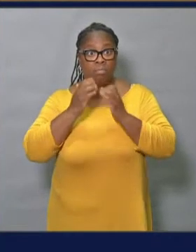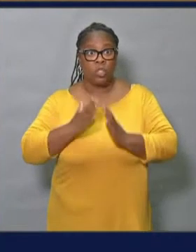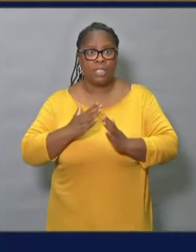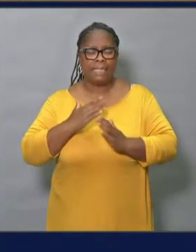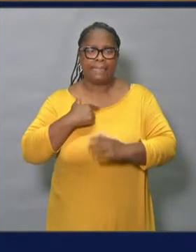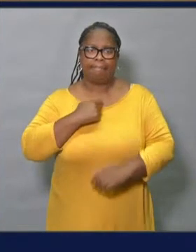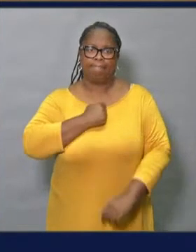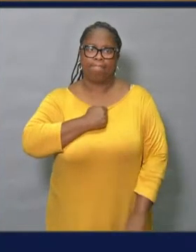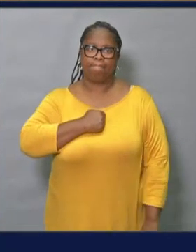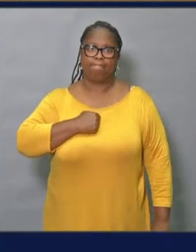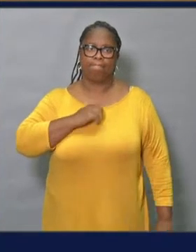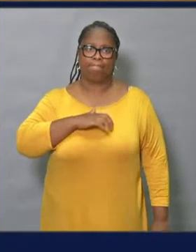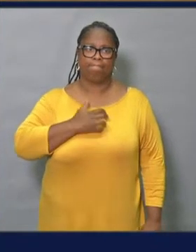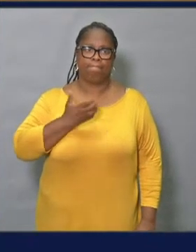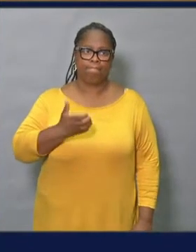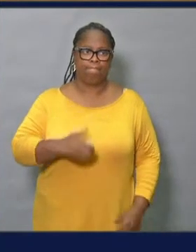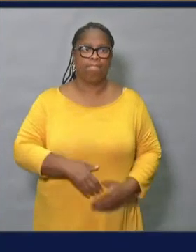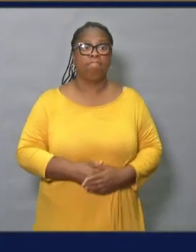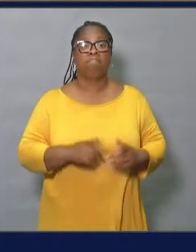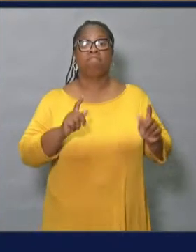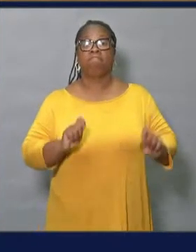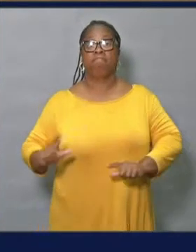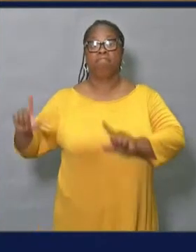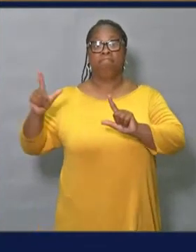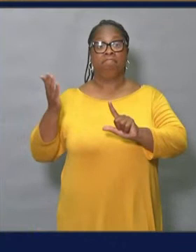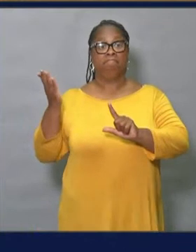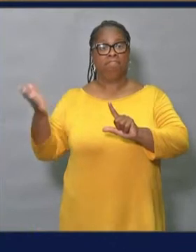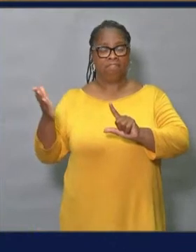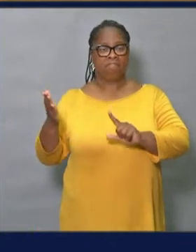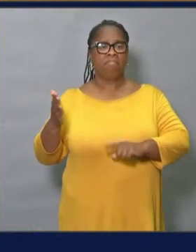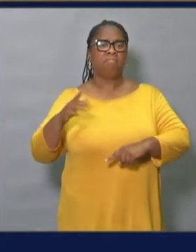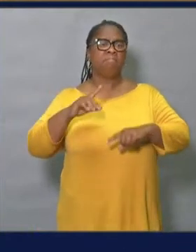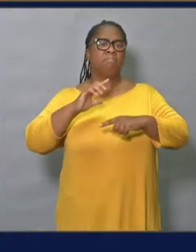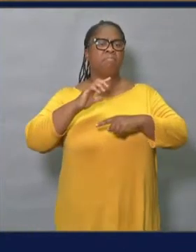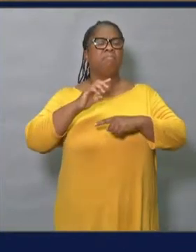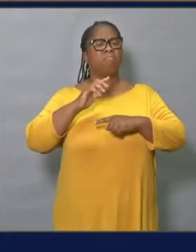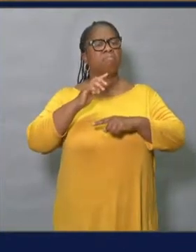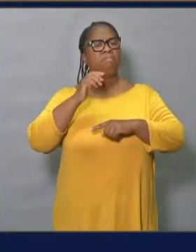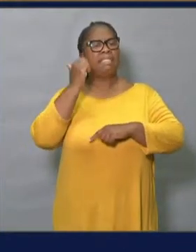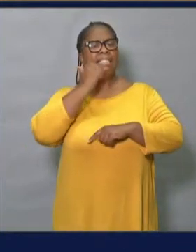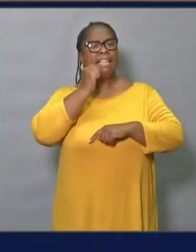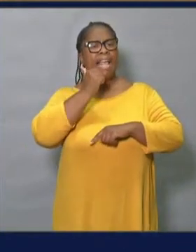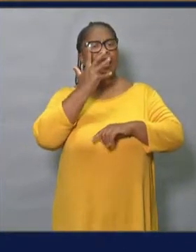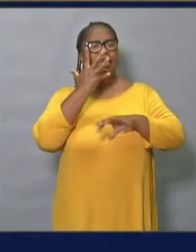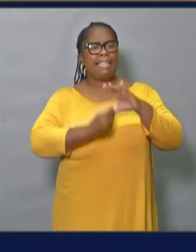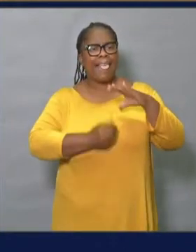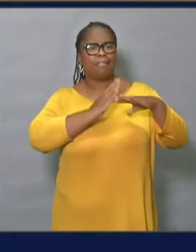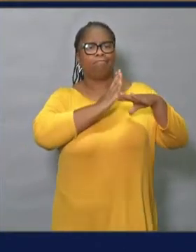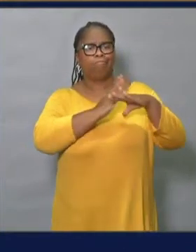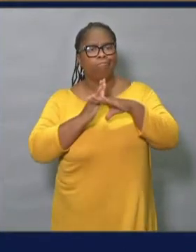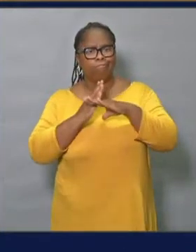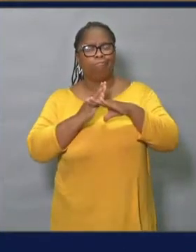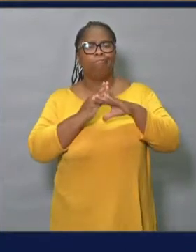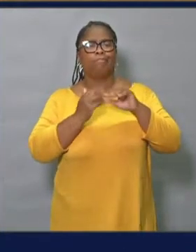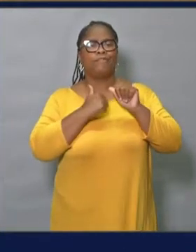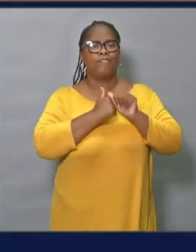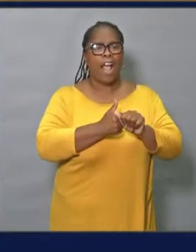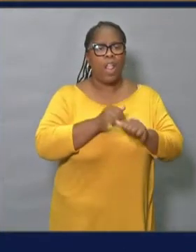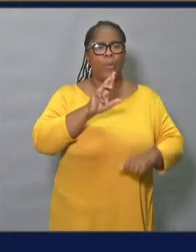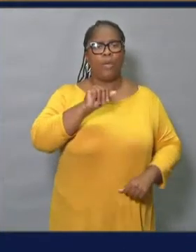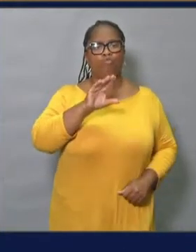slide shows the average daily deaths by race and ethnicity. And while you can notice that deaths are decreasing across all races